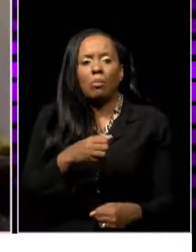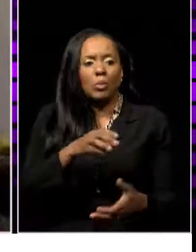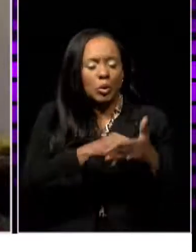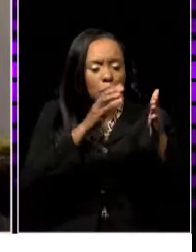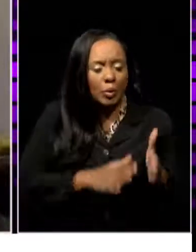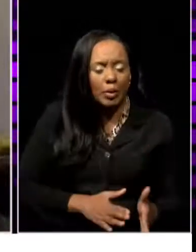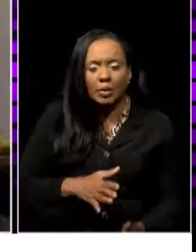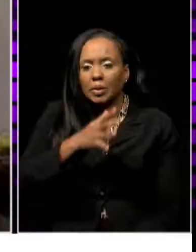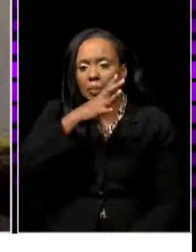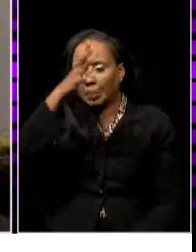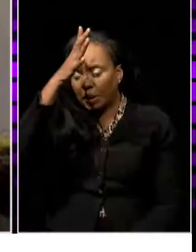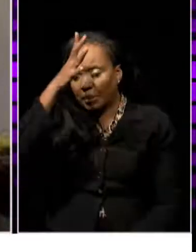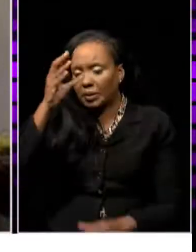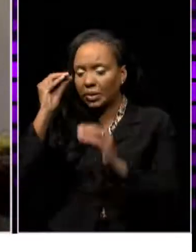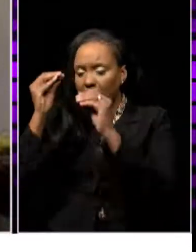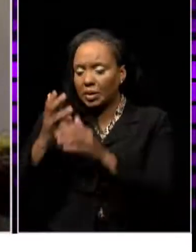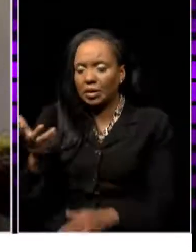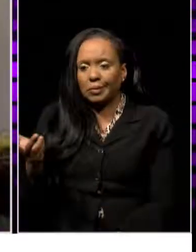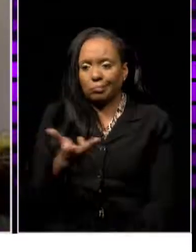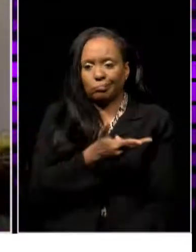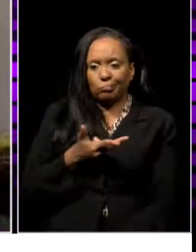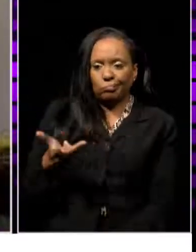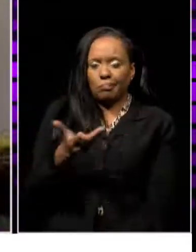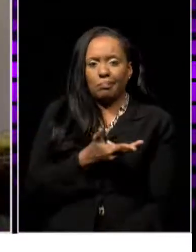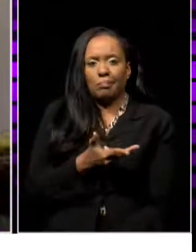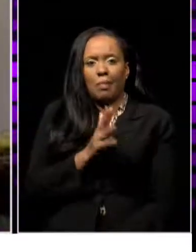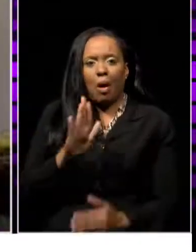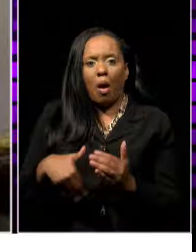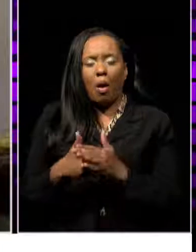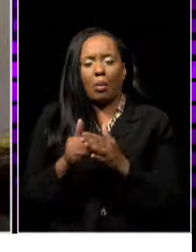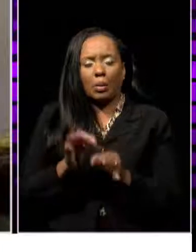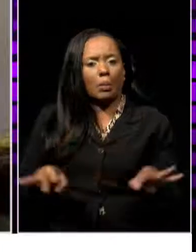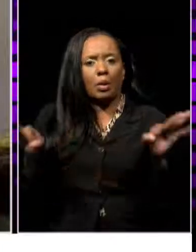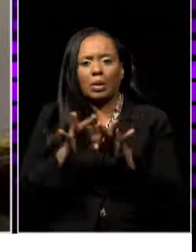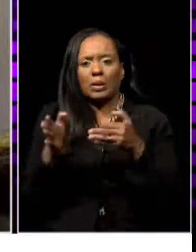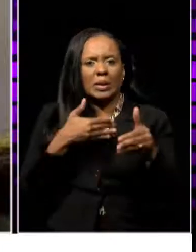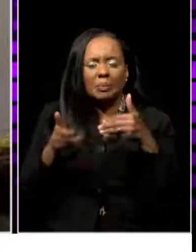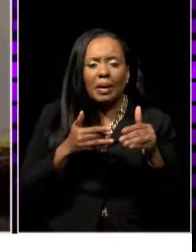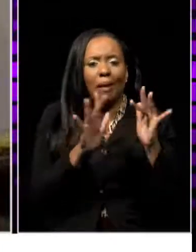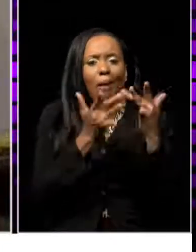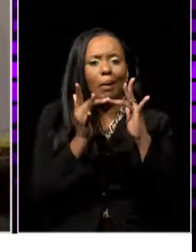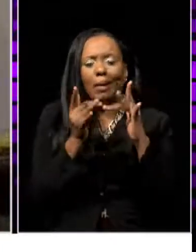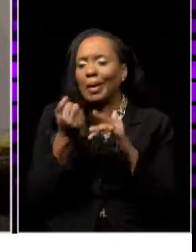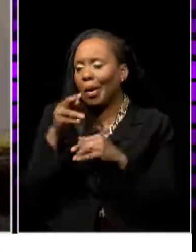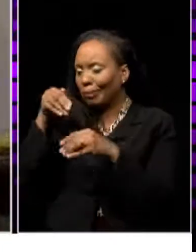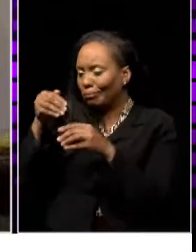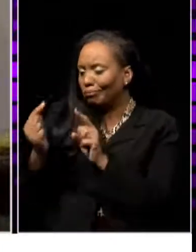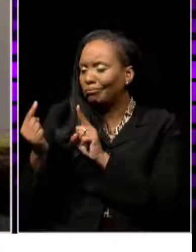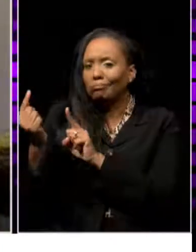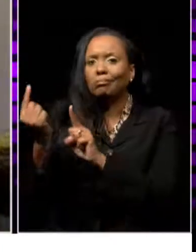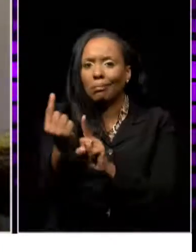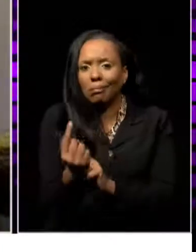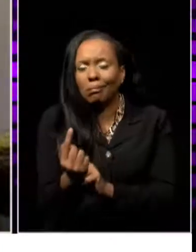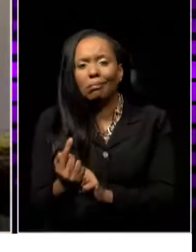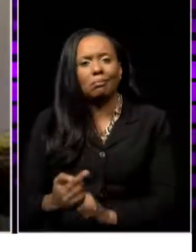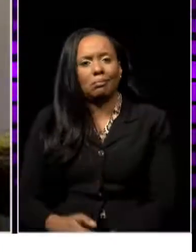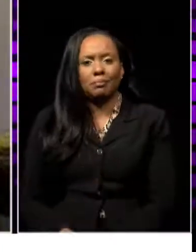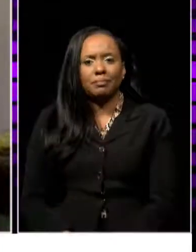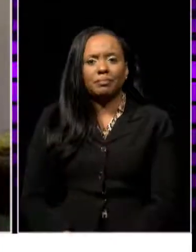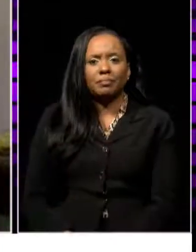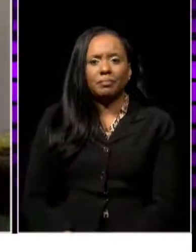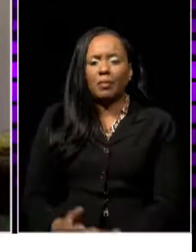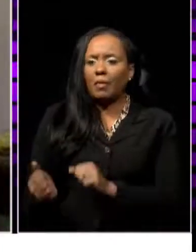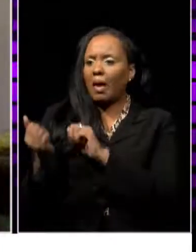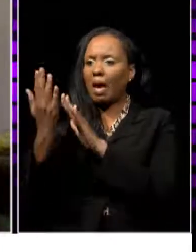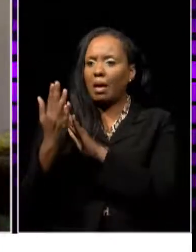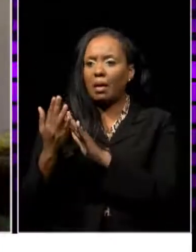They're an important column of the foundation of success. We need parents